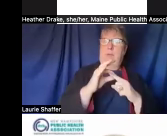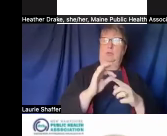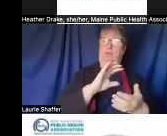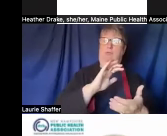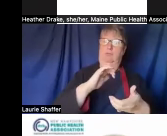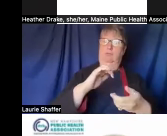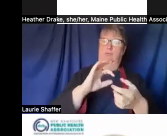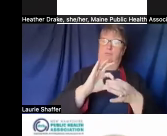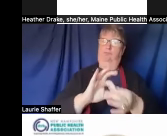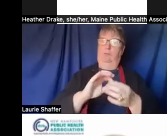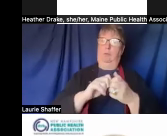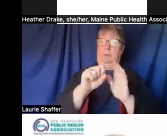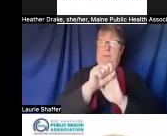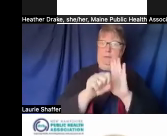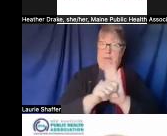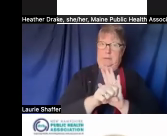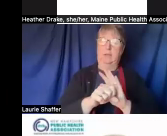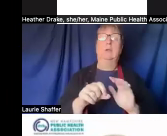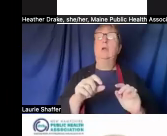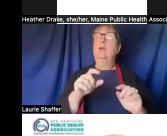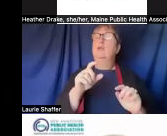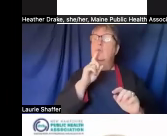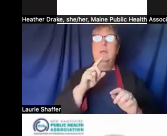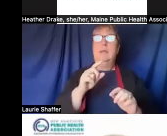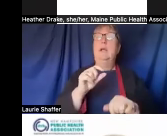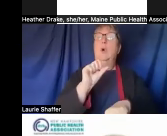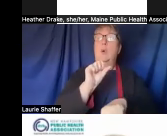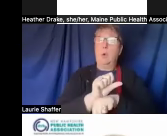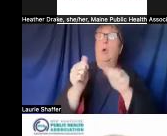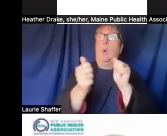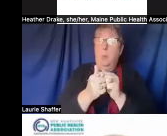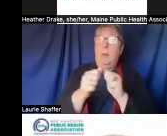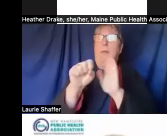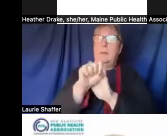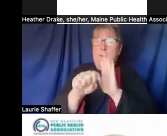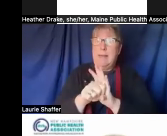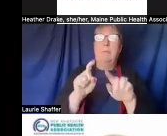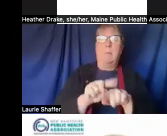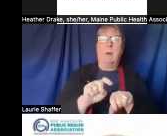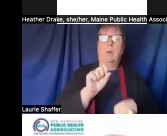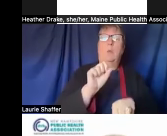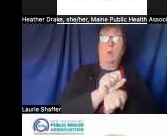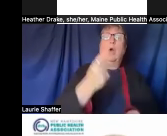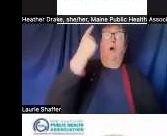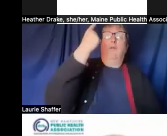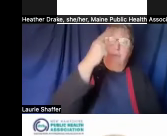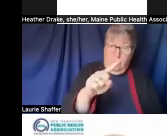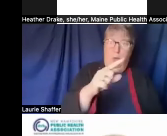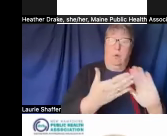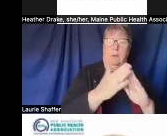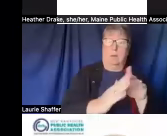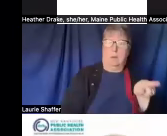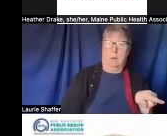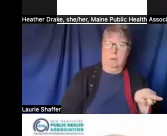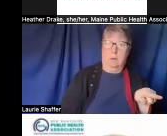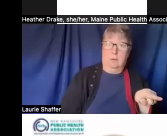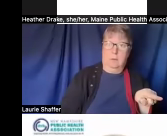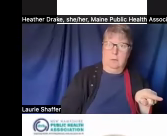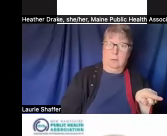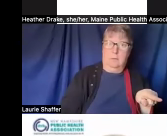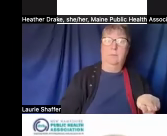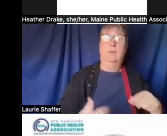are ultimately an employee of the town. So they're subject to their HR policies, their payment structures, governance, and things like that. So health